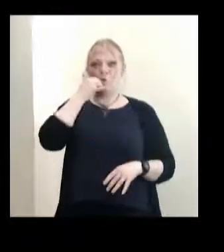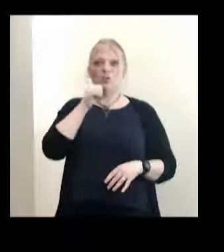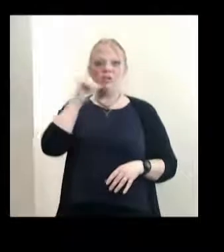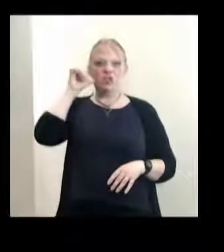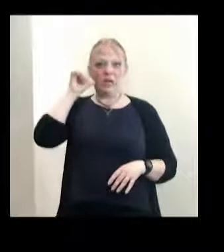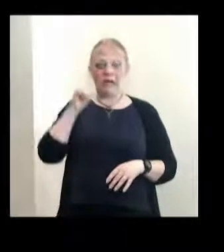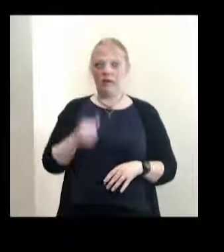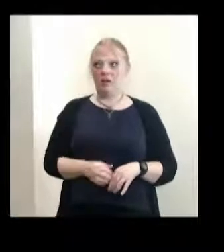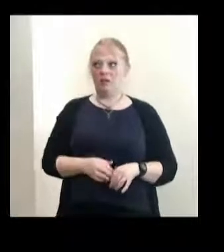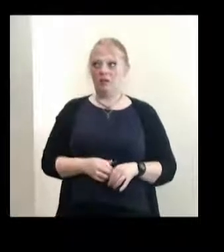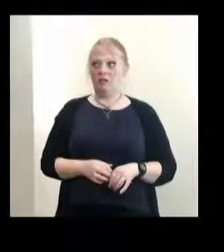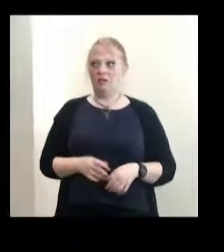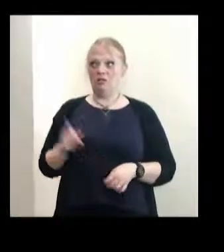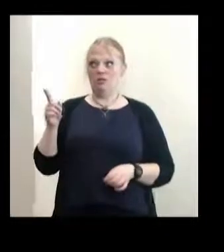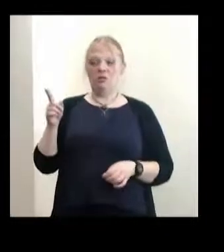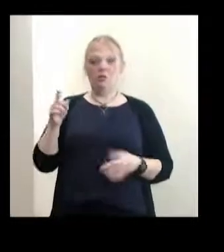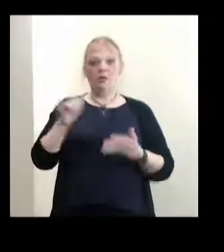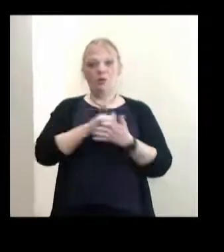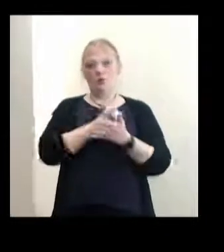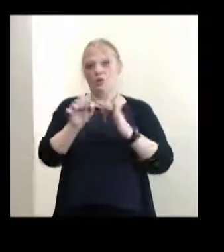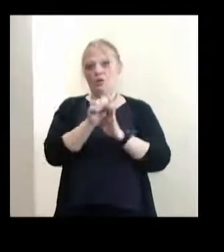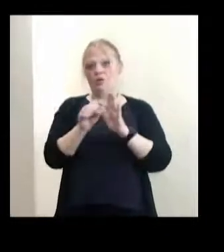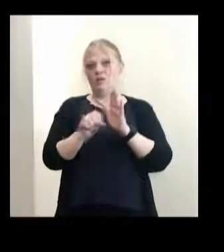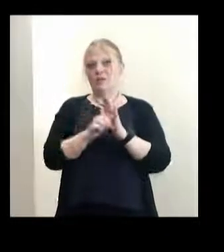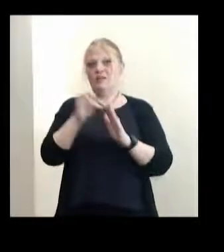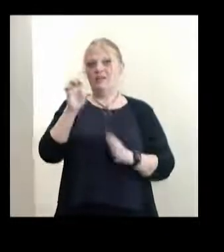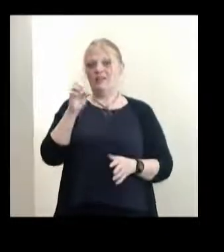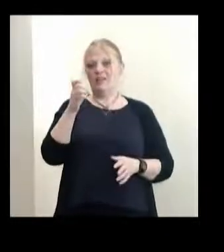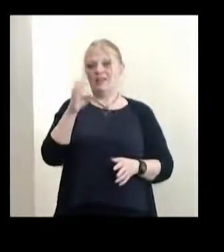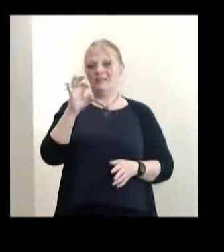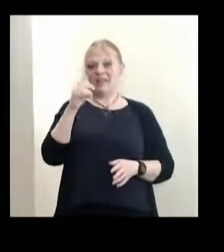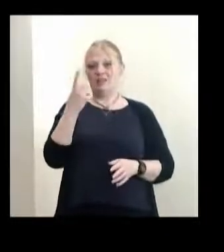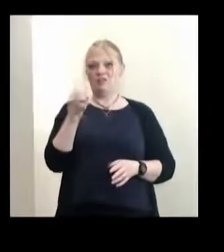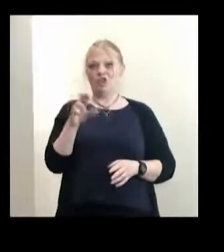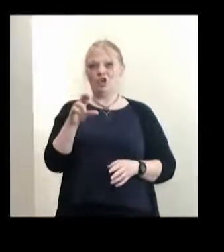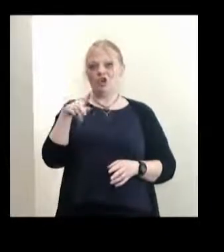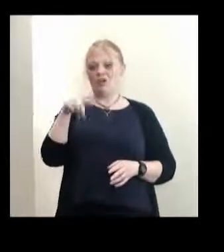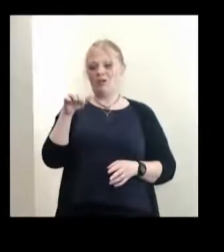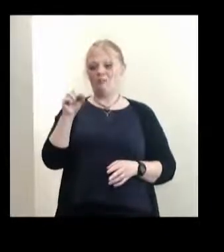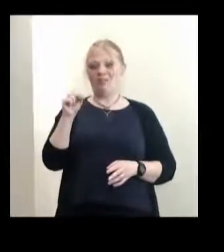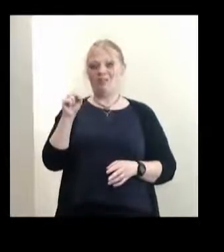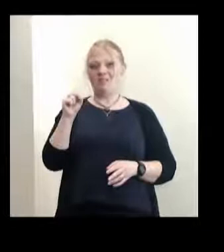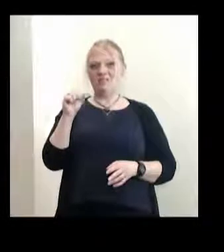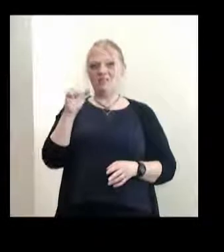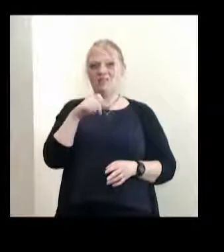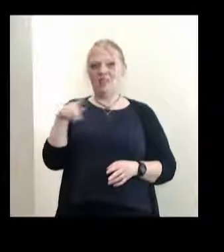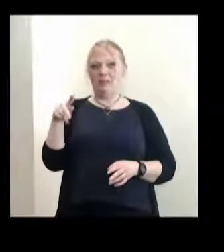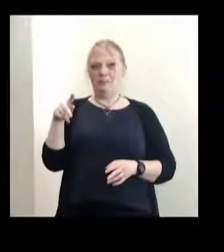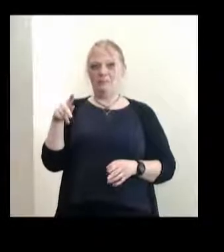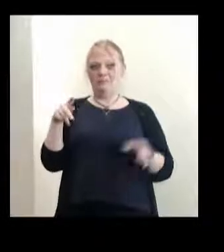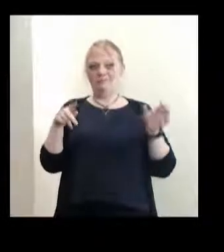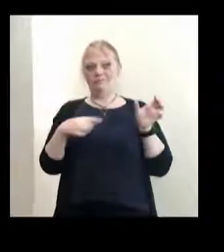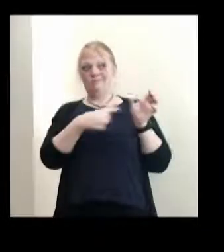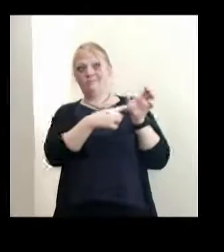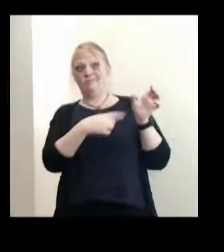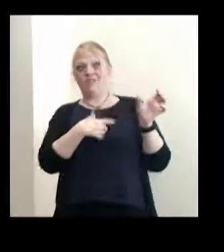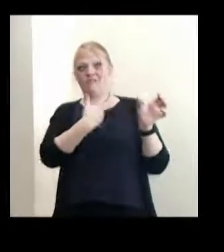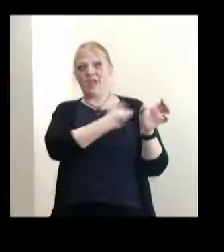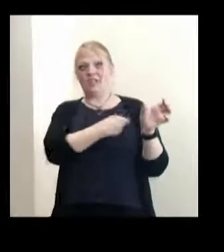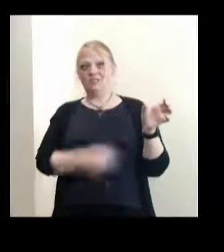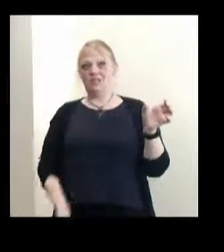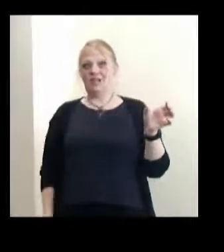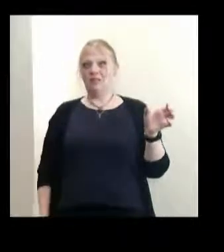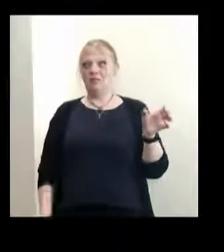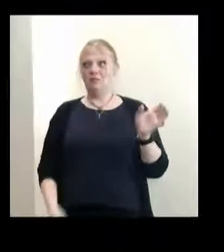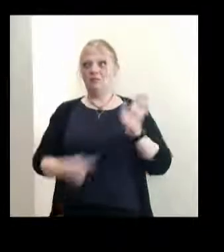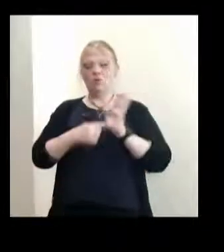the New York State Excelsior Pass app, which allows those to show that they were vaccinated, and you